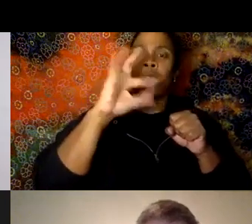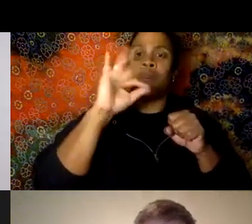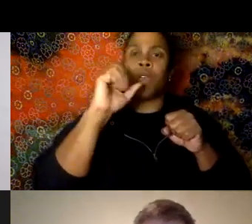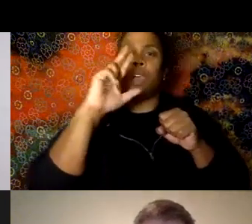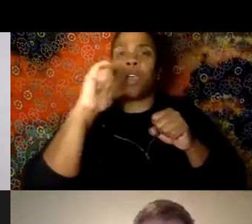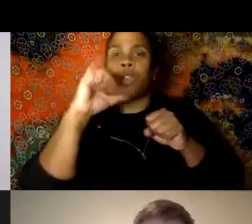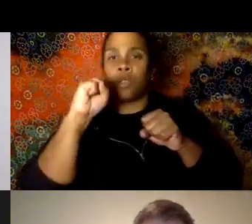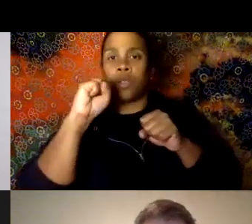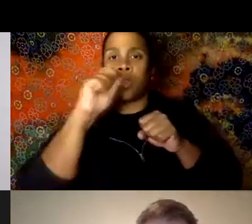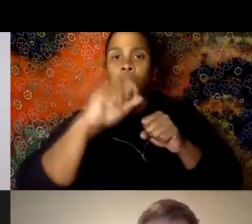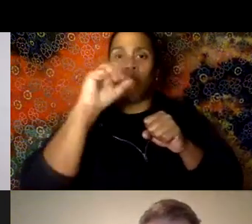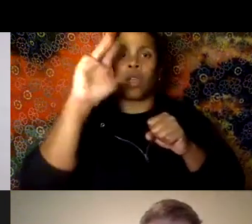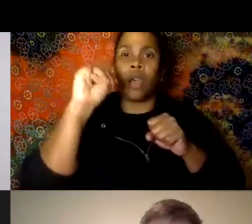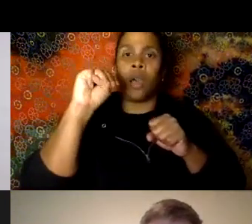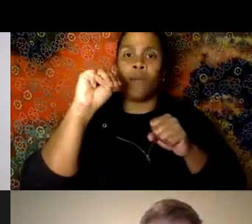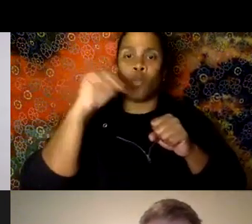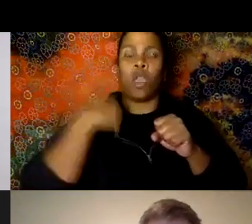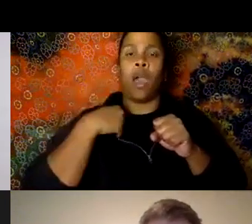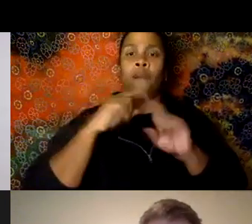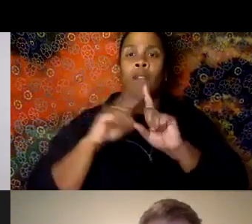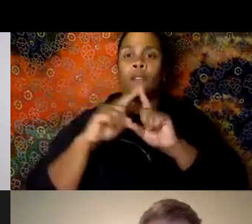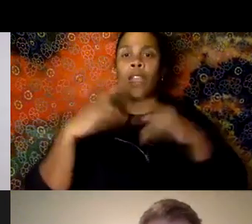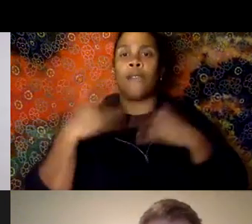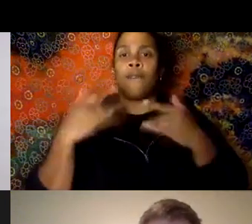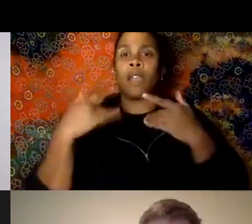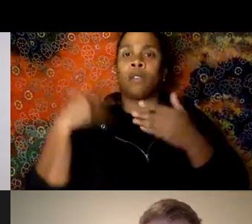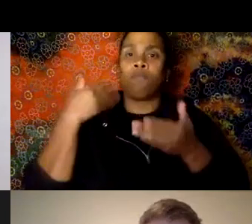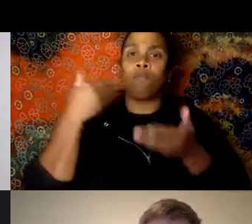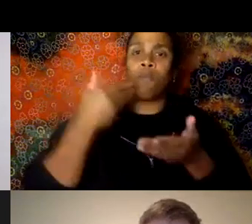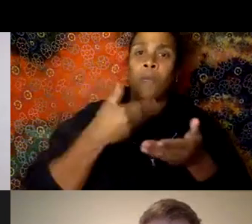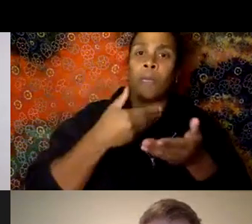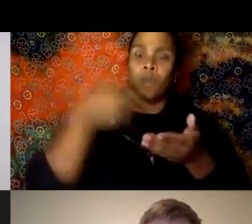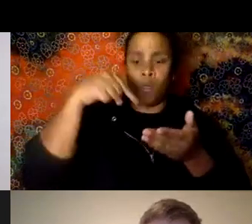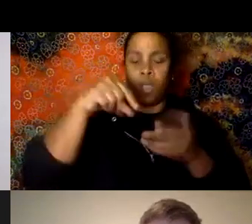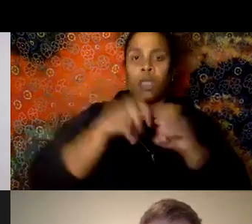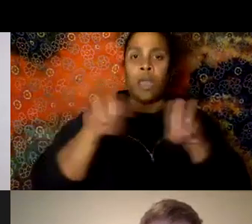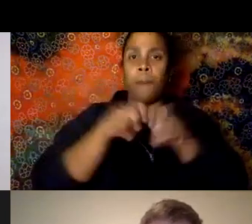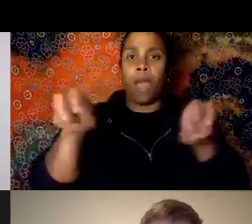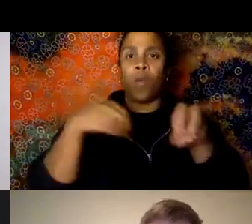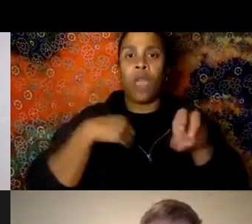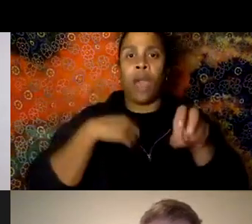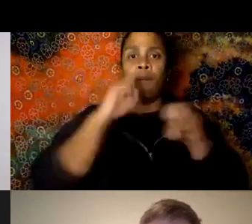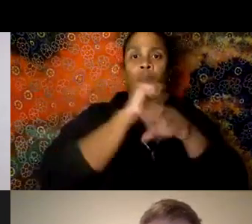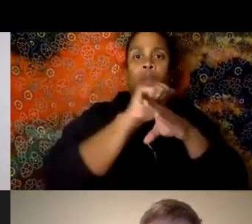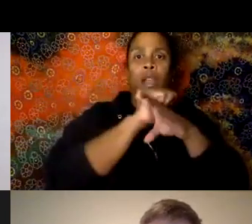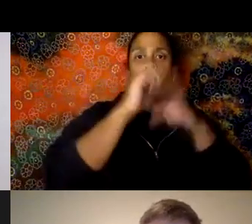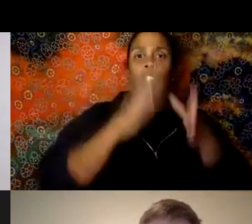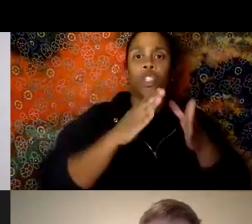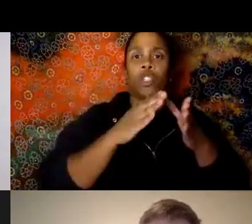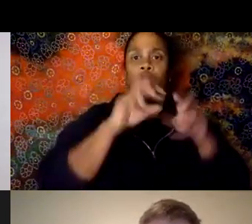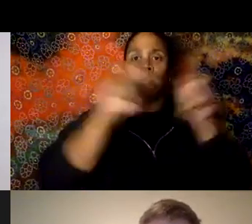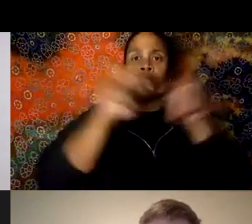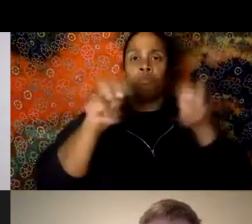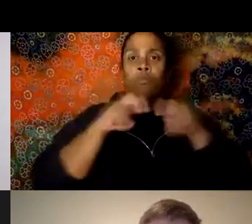MEWEFAIRS.com. And we have upcoming events. So this is a panel where we have a number of practitioners on the panel and we answer questions from the